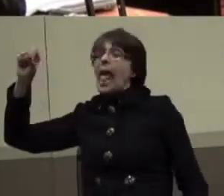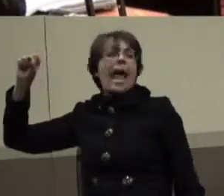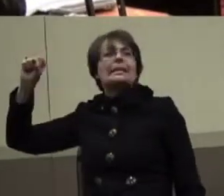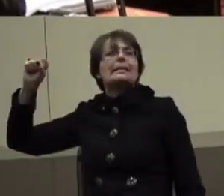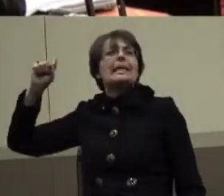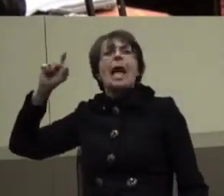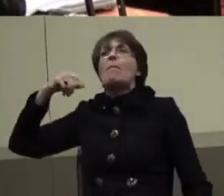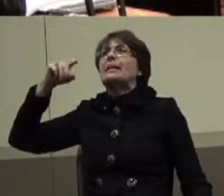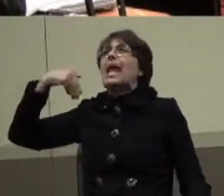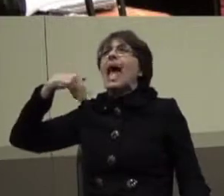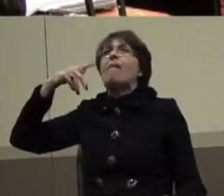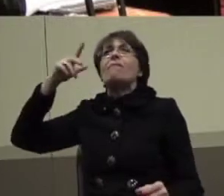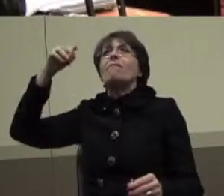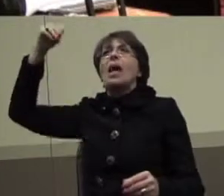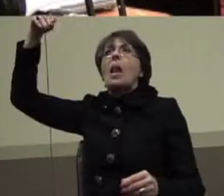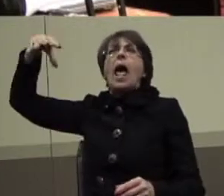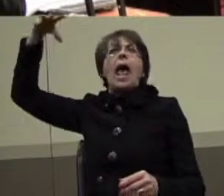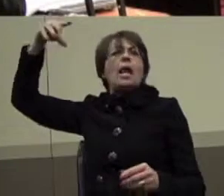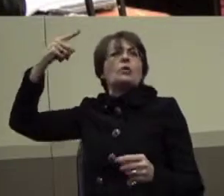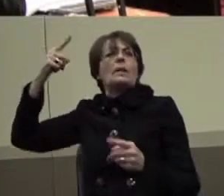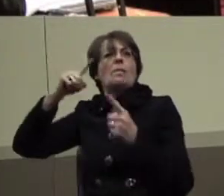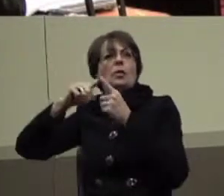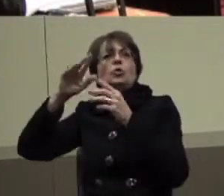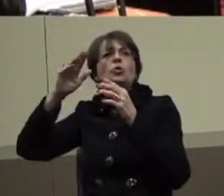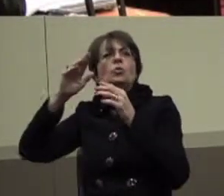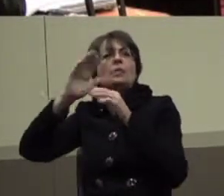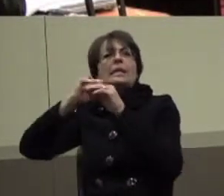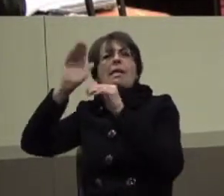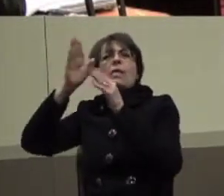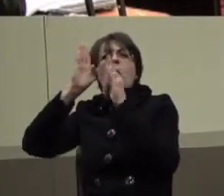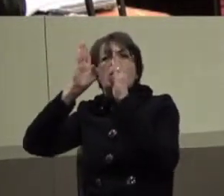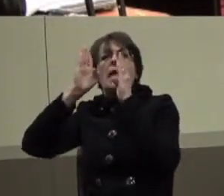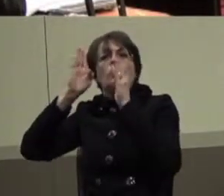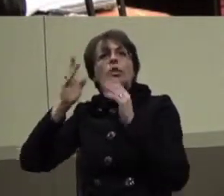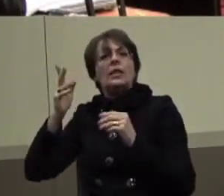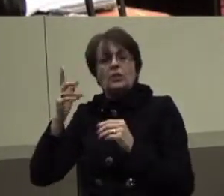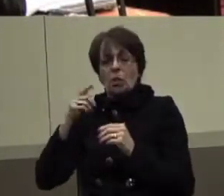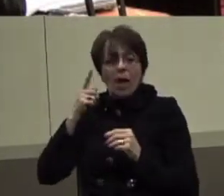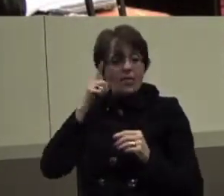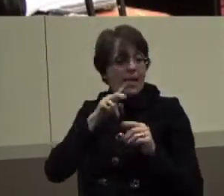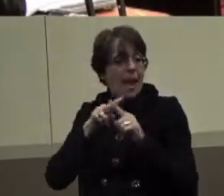No, I know. Doesn't even get seen. So, there just has to be some adaptations from the